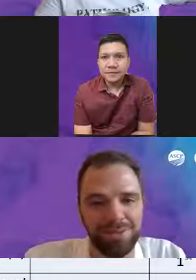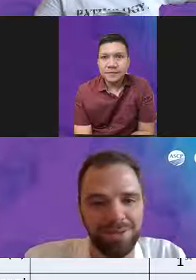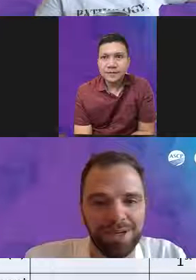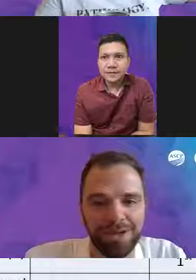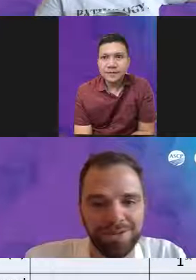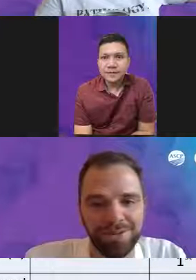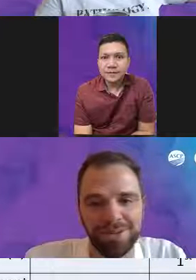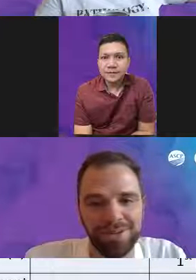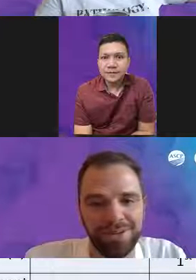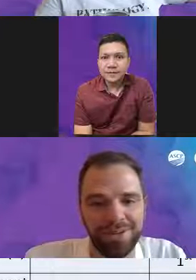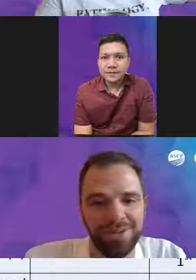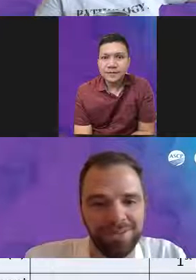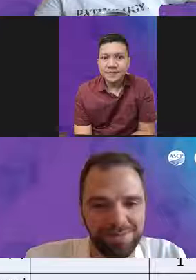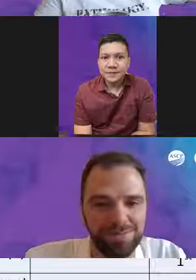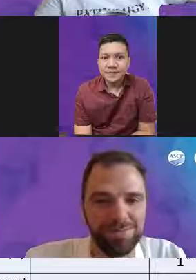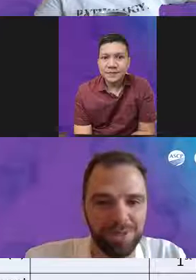Southeastern Community College,